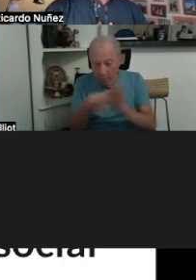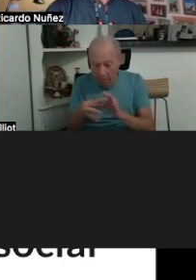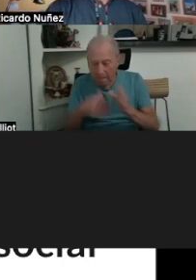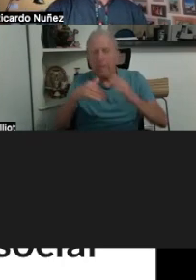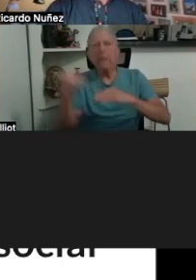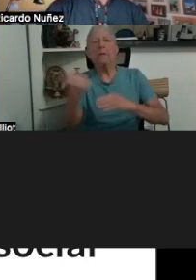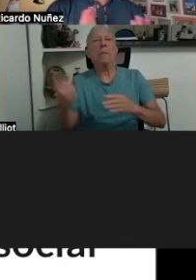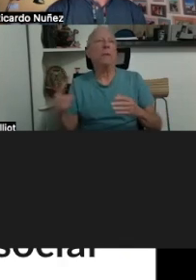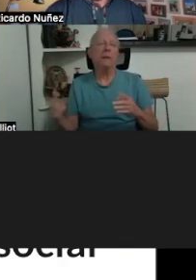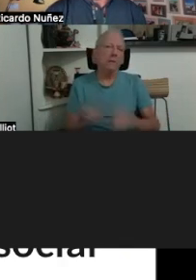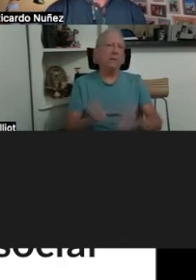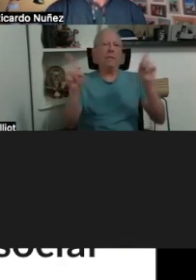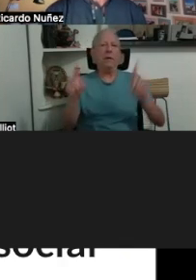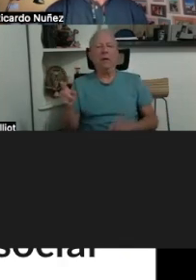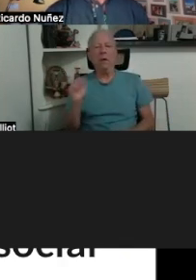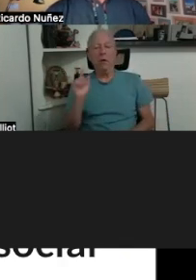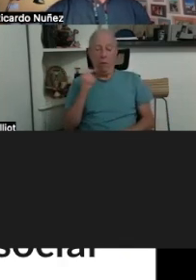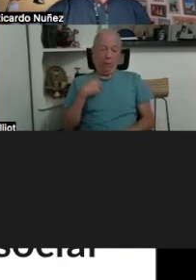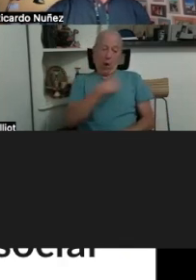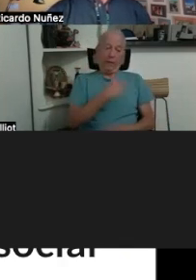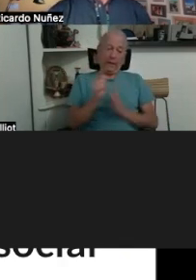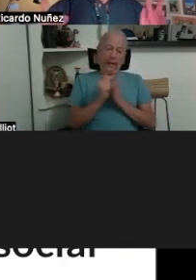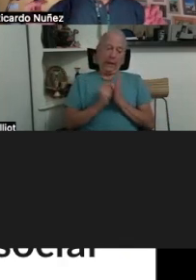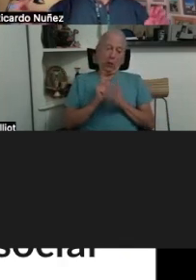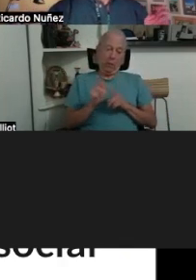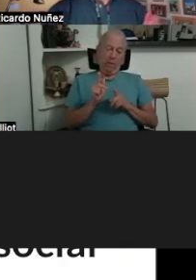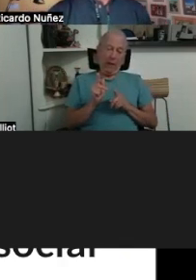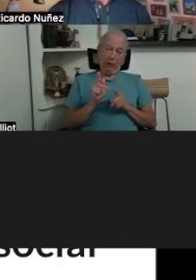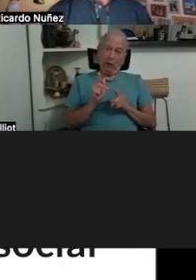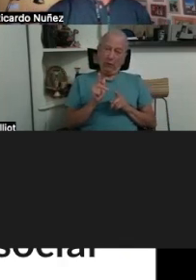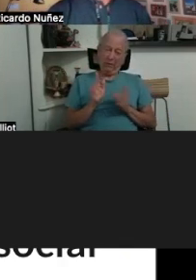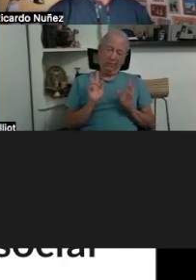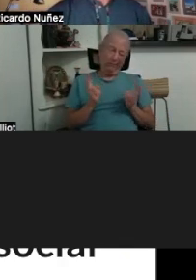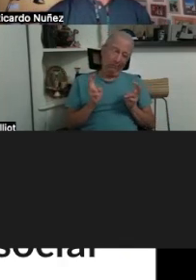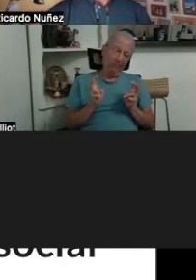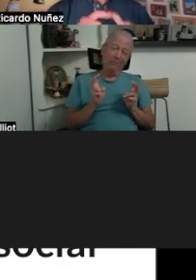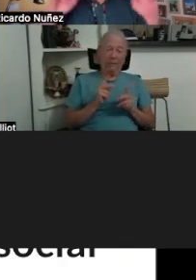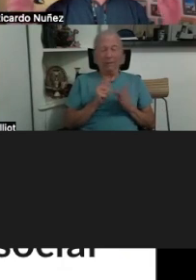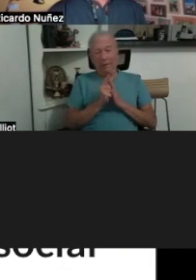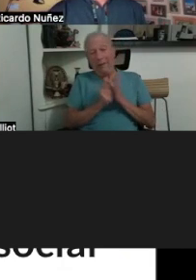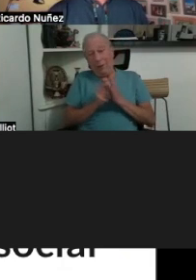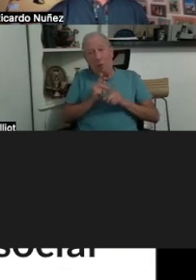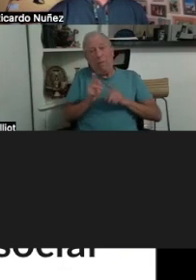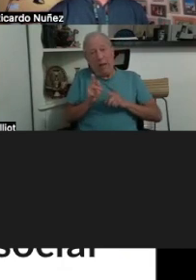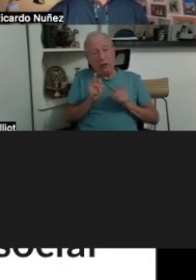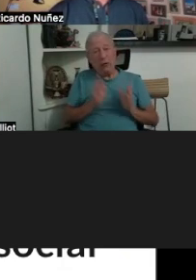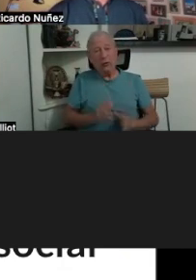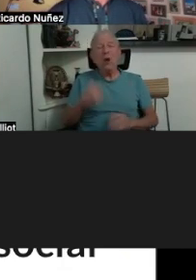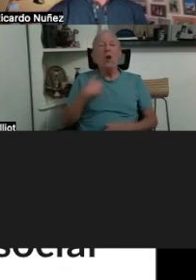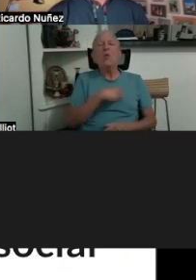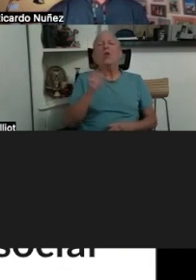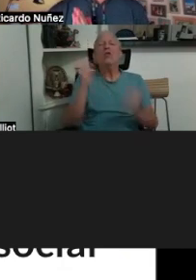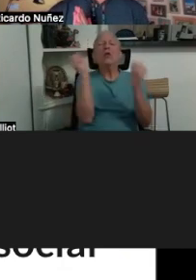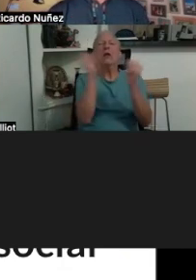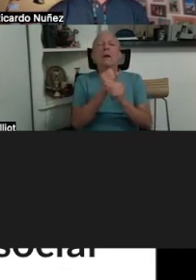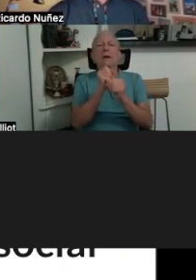for us, legal professionals, or so-called legal professionals, we should expand our attention